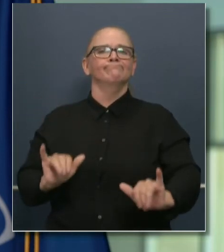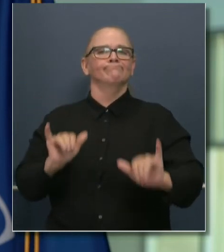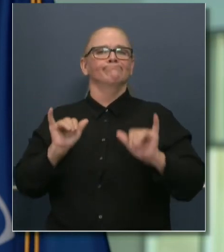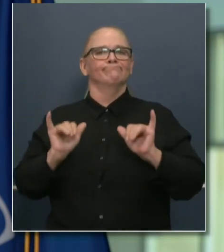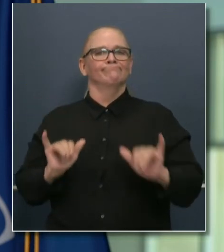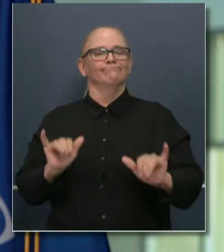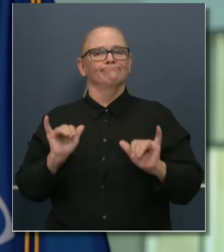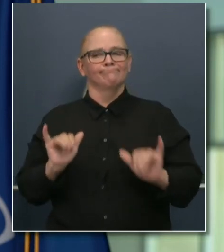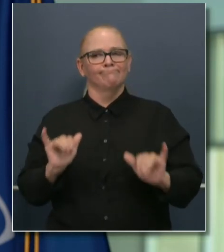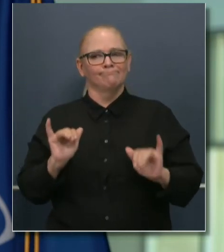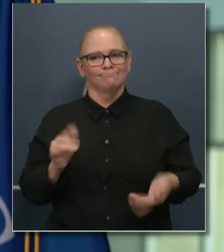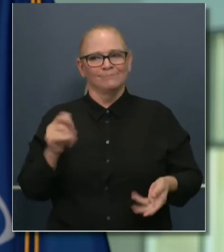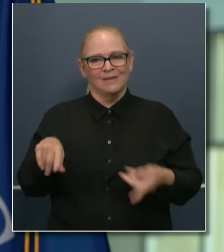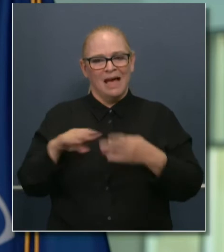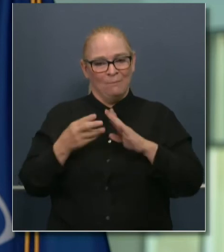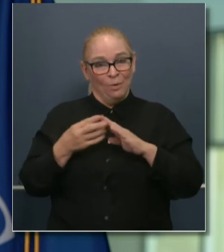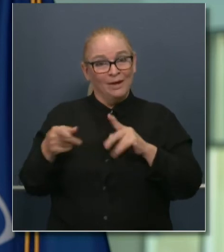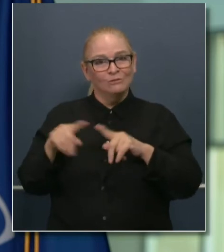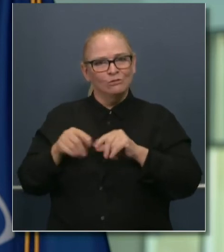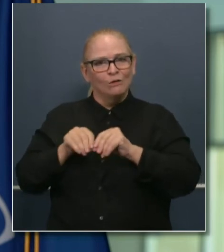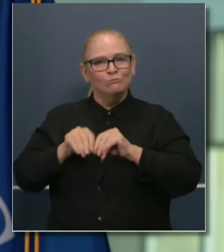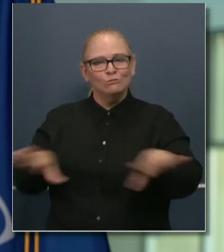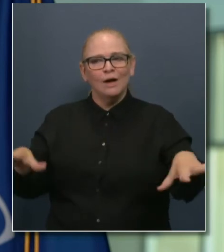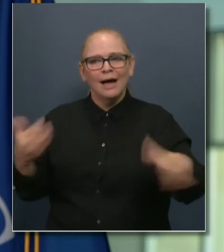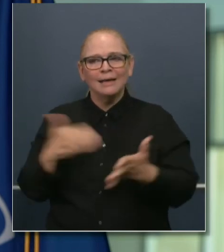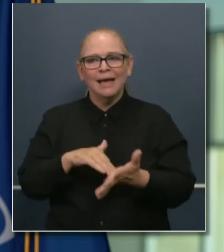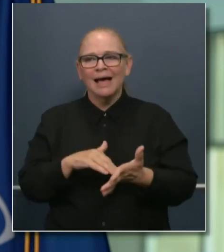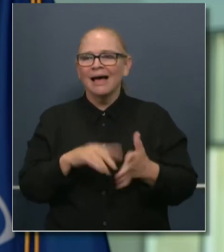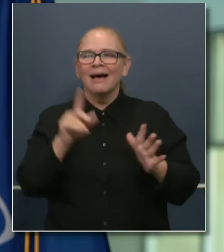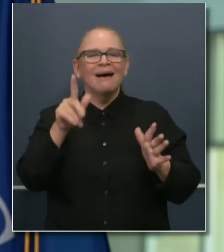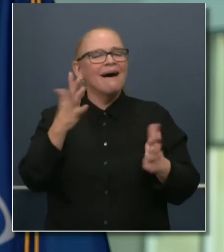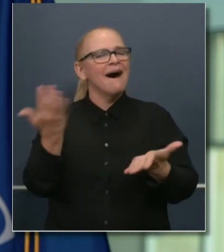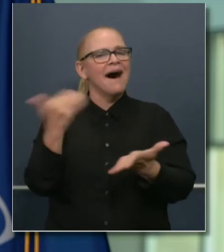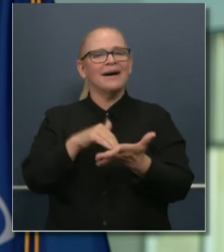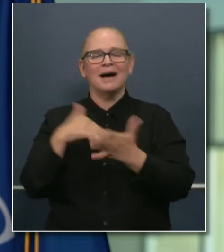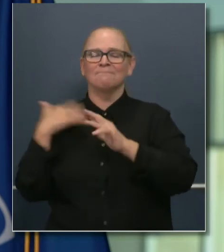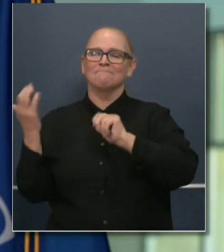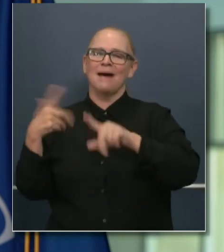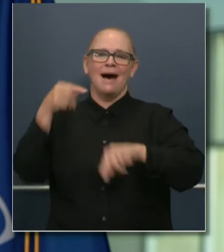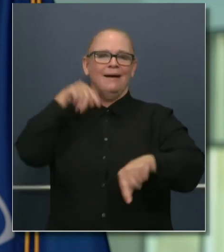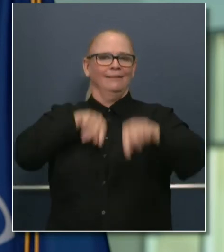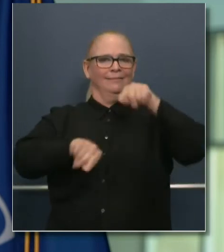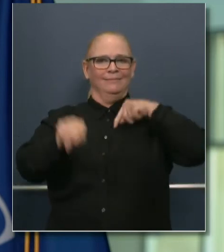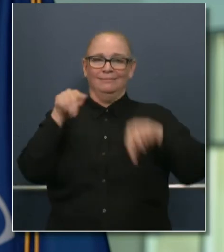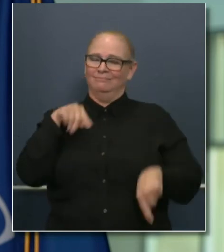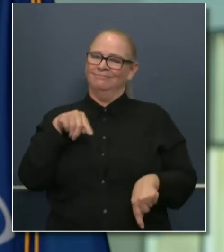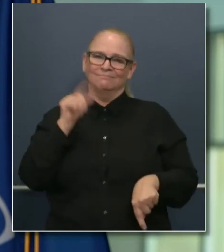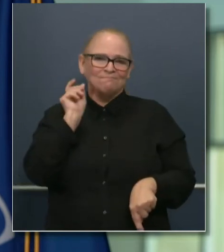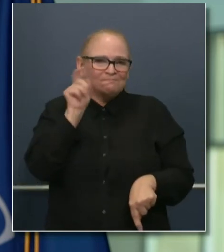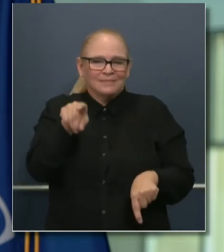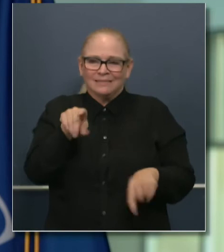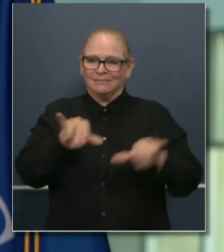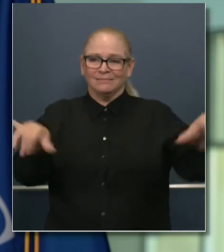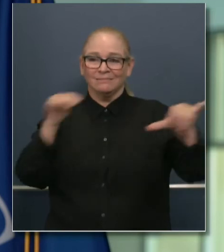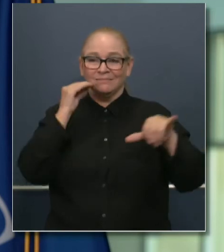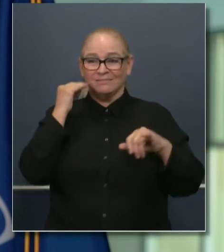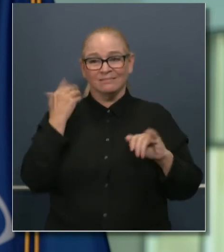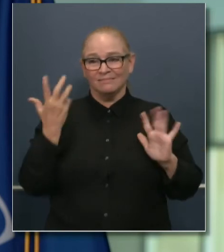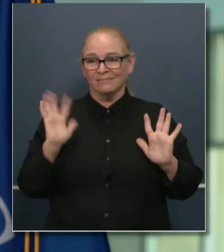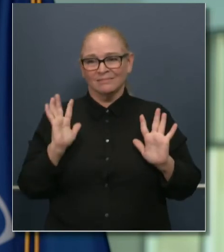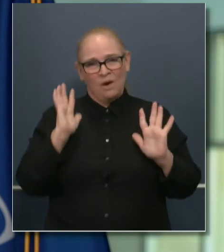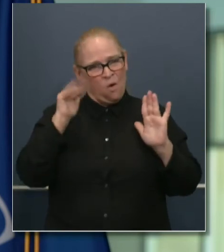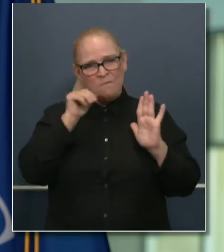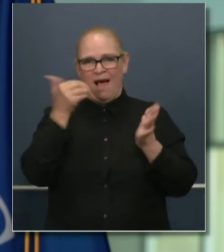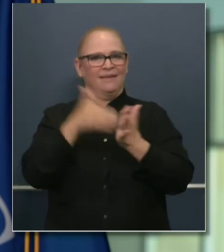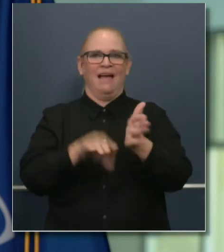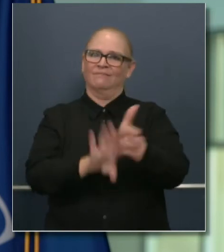spread begin to grow, and so we had to tighten that back up. So let us not make that, let's not relive that experience